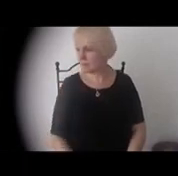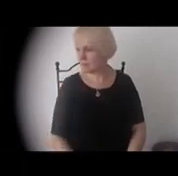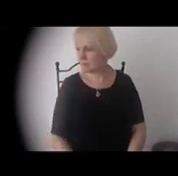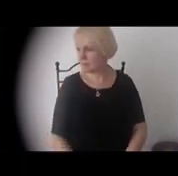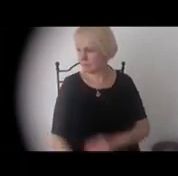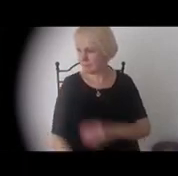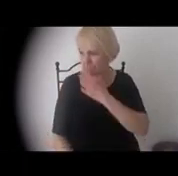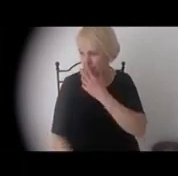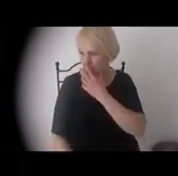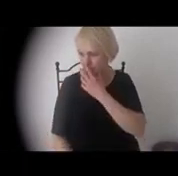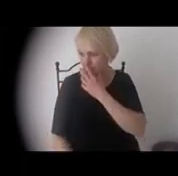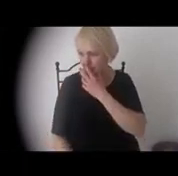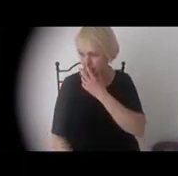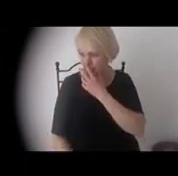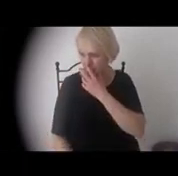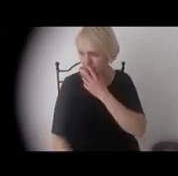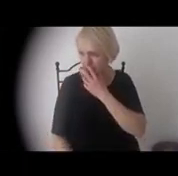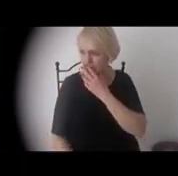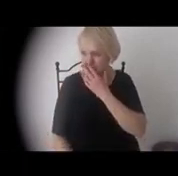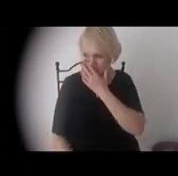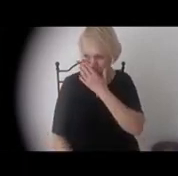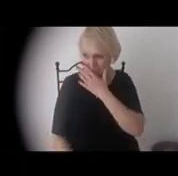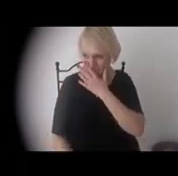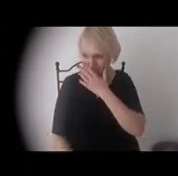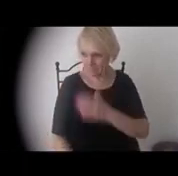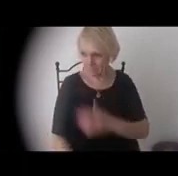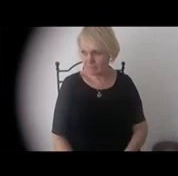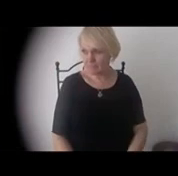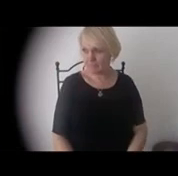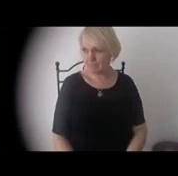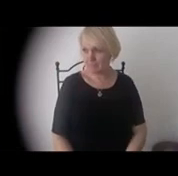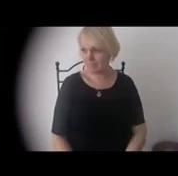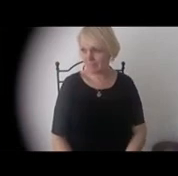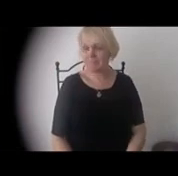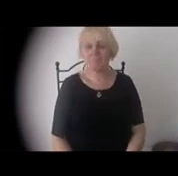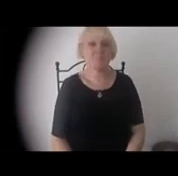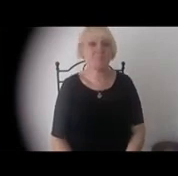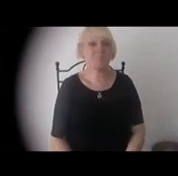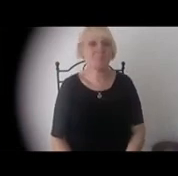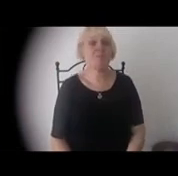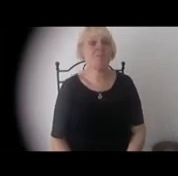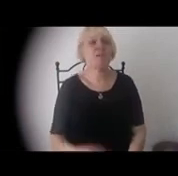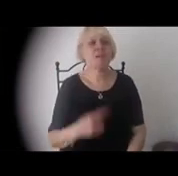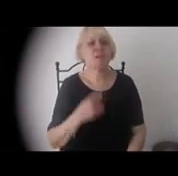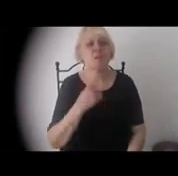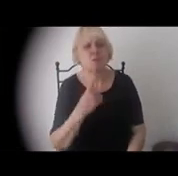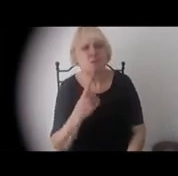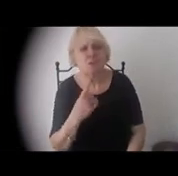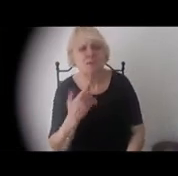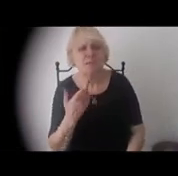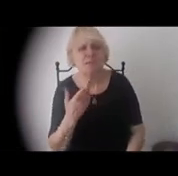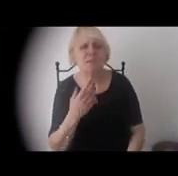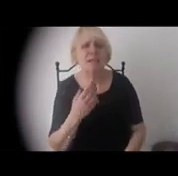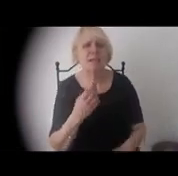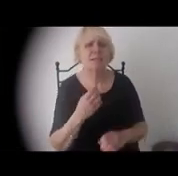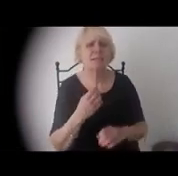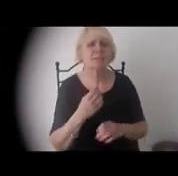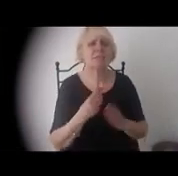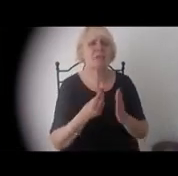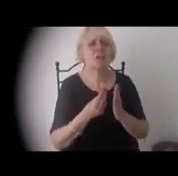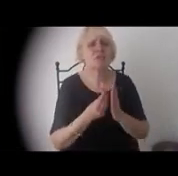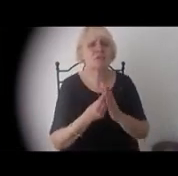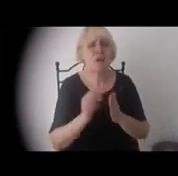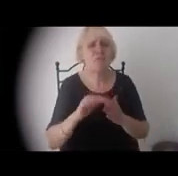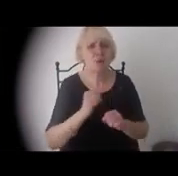up. So is there extra money, you've mentioned about the small DFE grant, but is there extra money or resources being